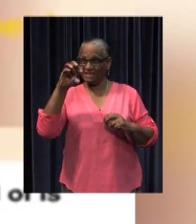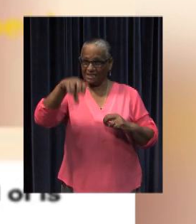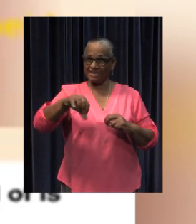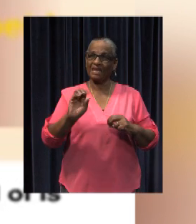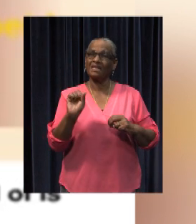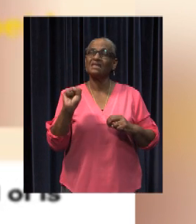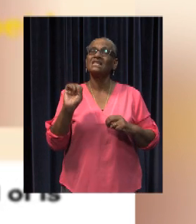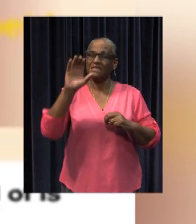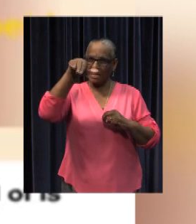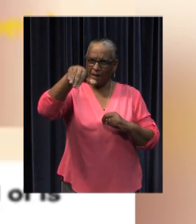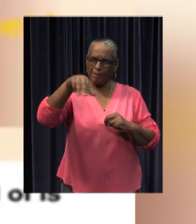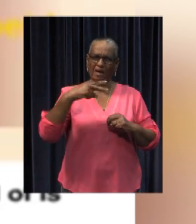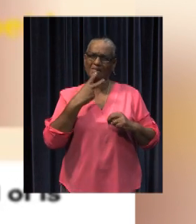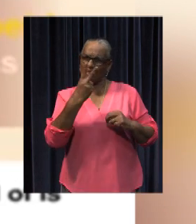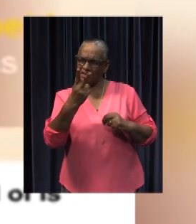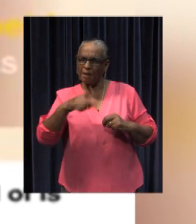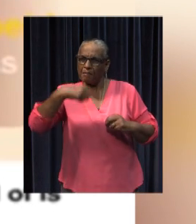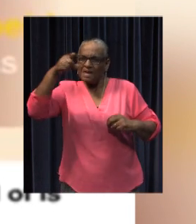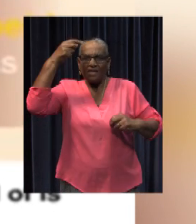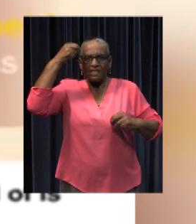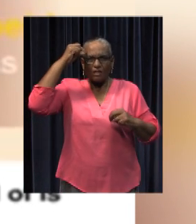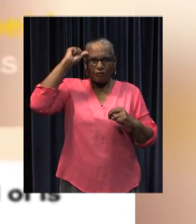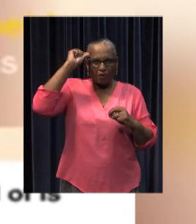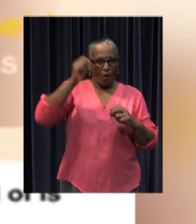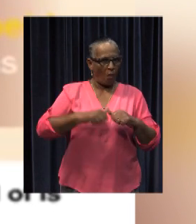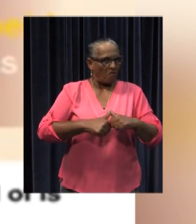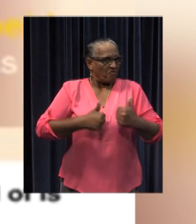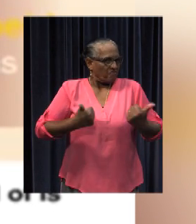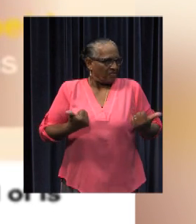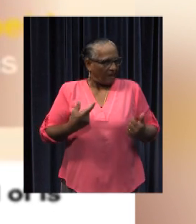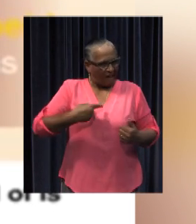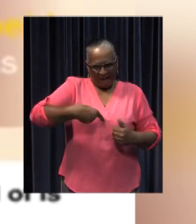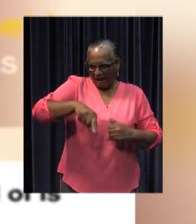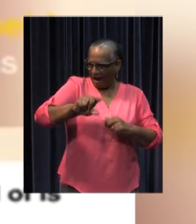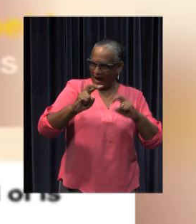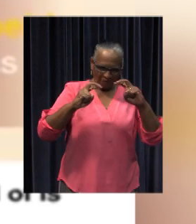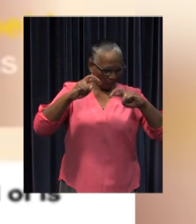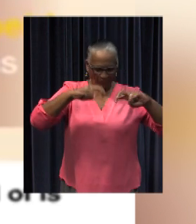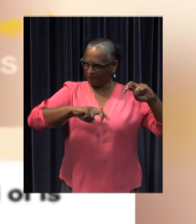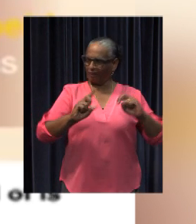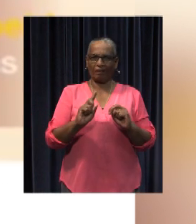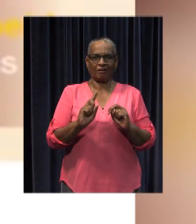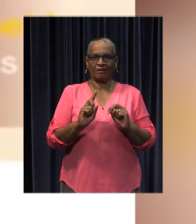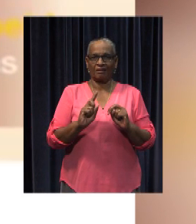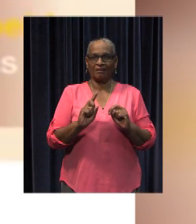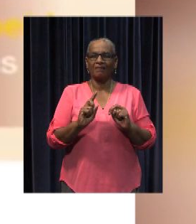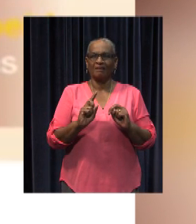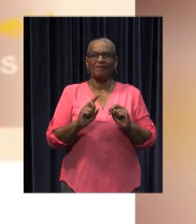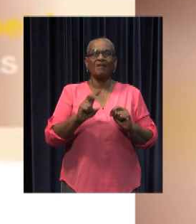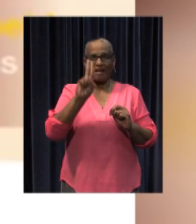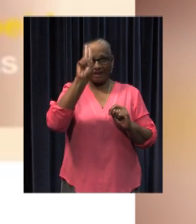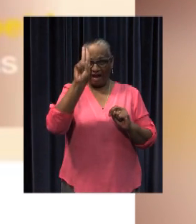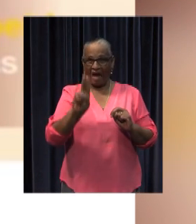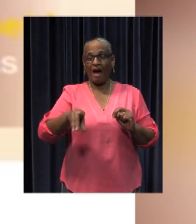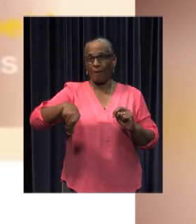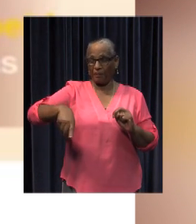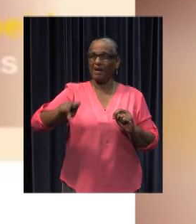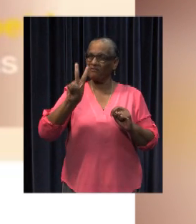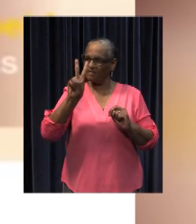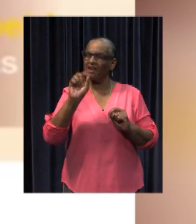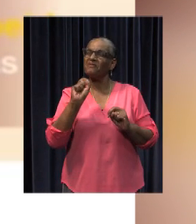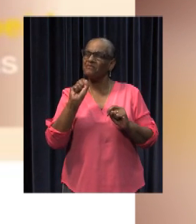done by the Lobby Foundation in the district of Saramacca, it turned out that most women are not bold enough to be